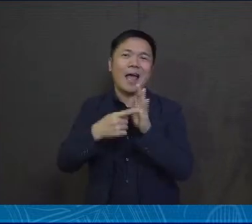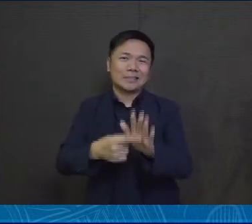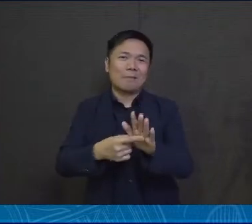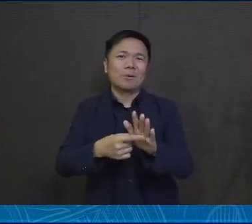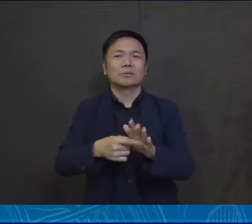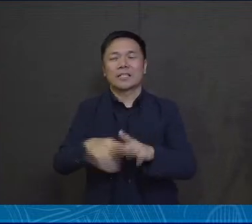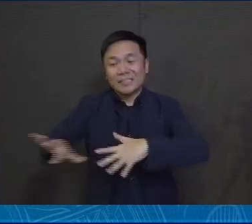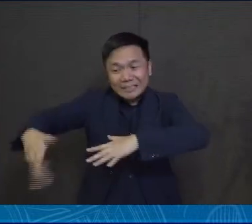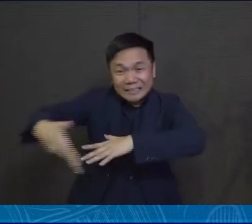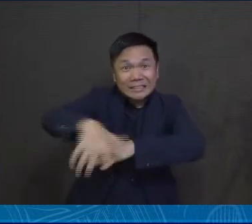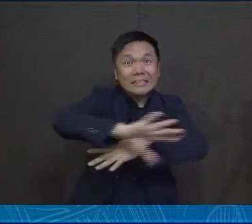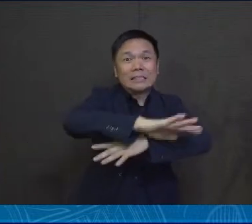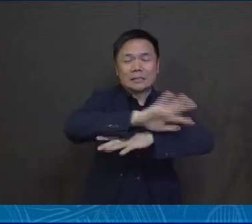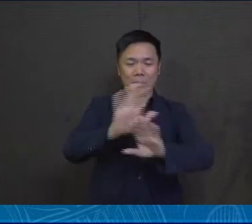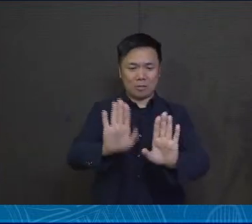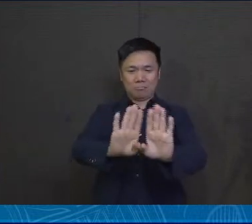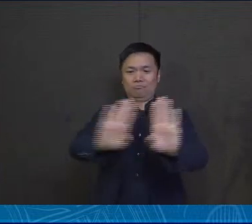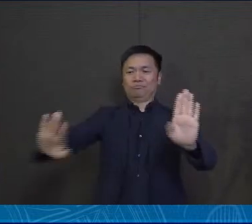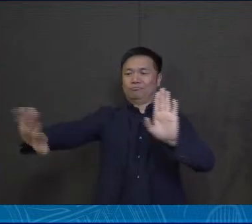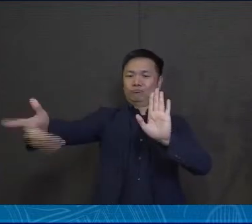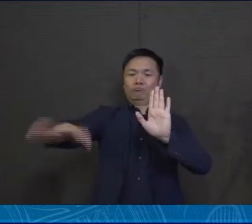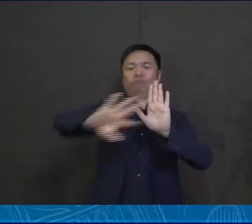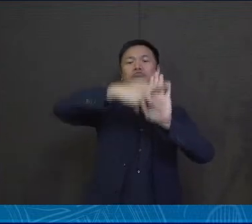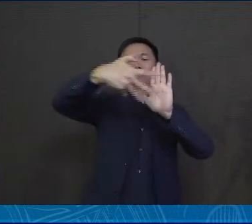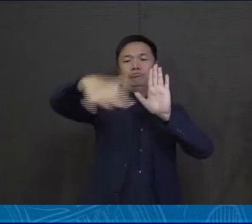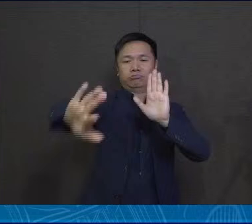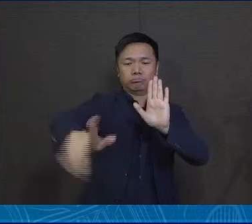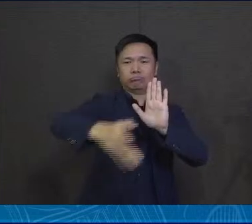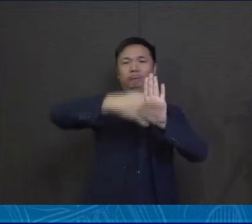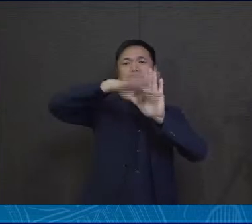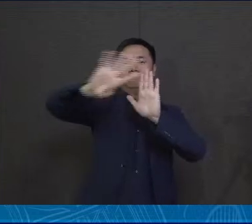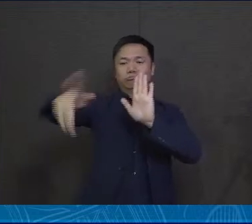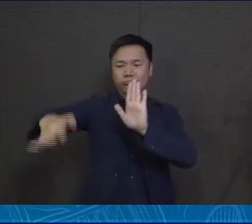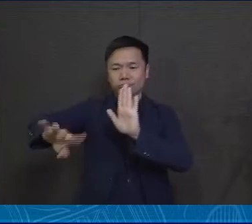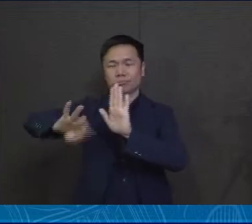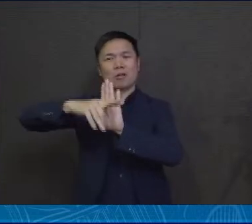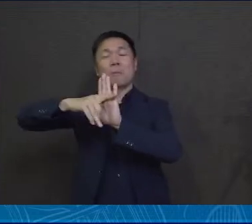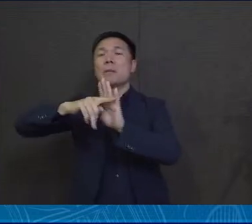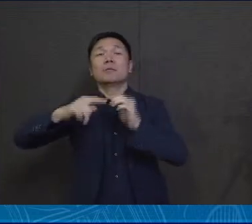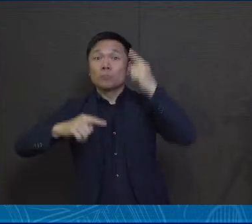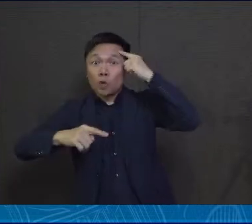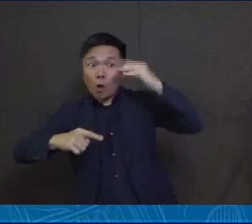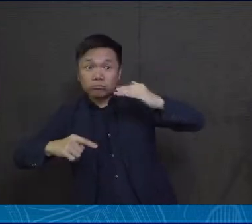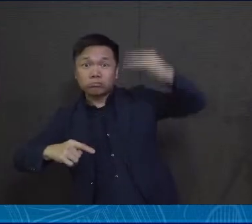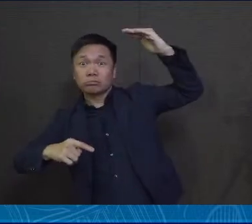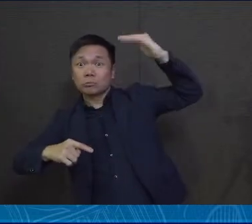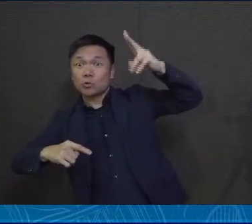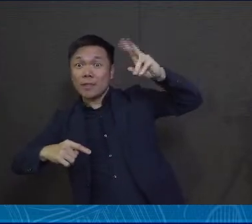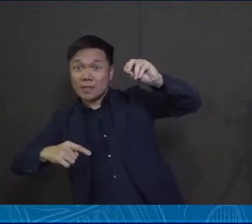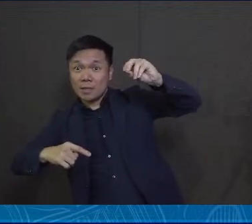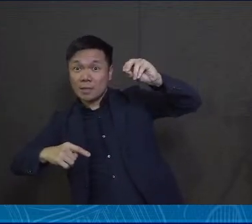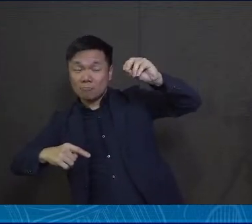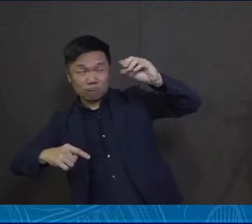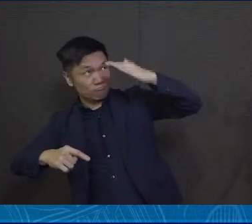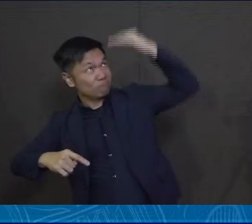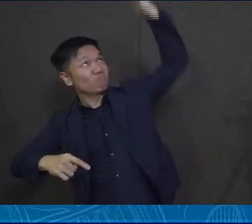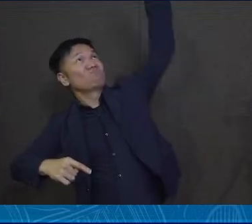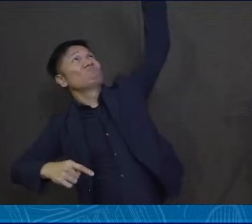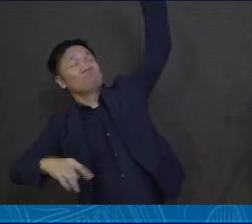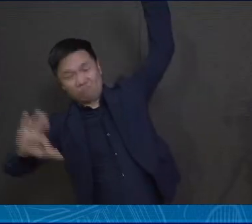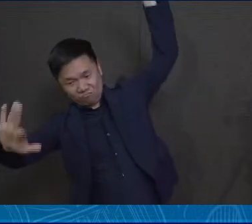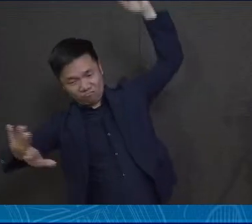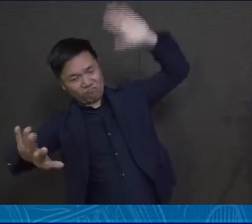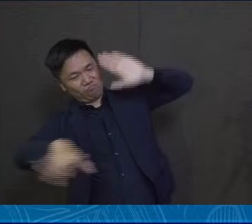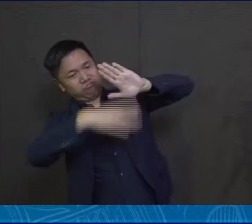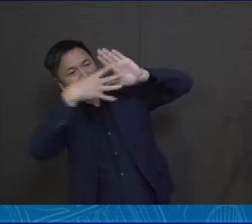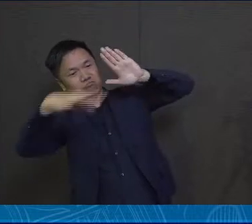I look at the data that we have from the past and I can say, right, I'm going to build it to 20 feet. Which is fine. But